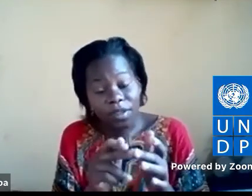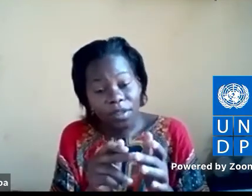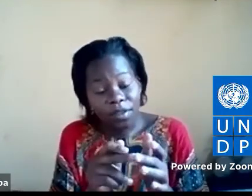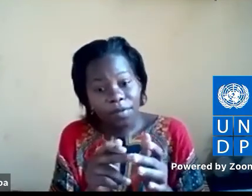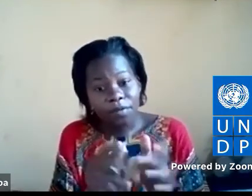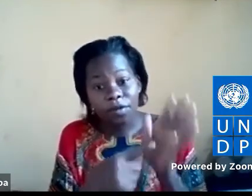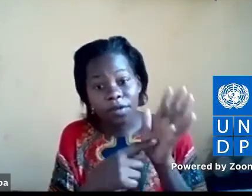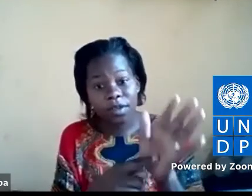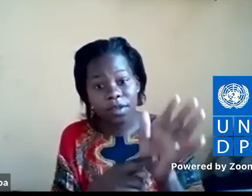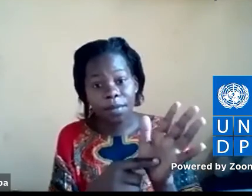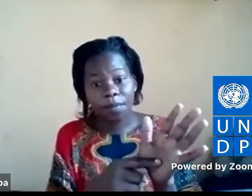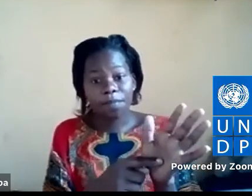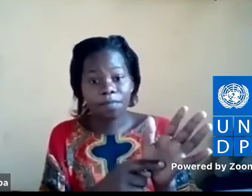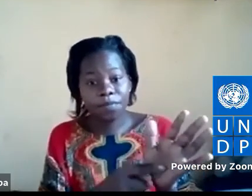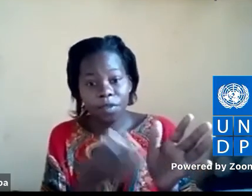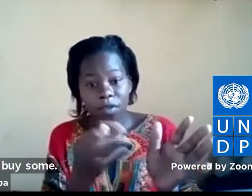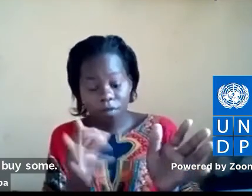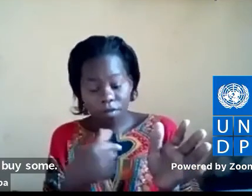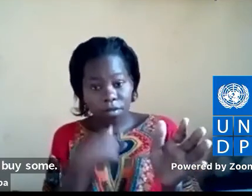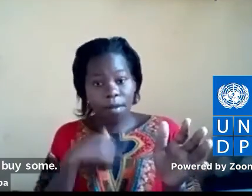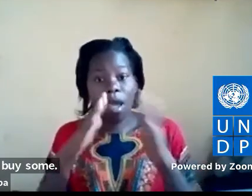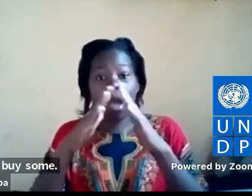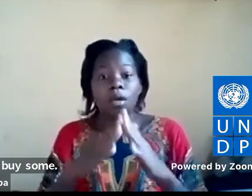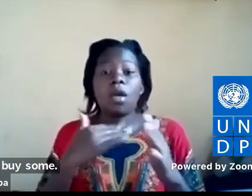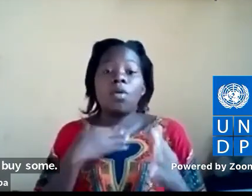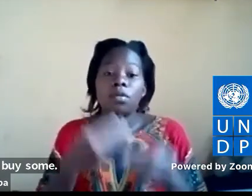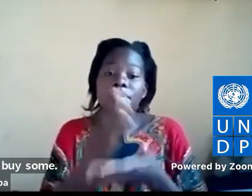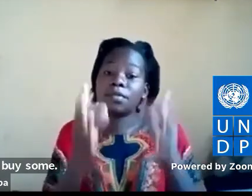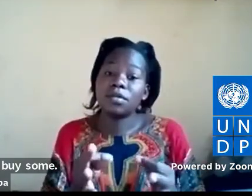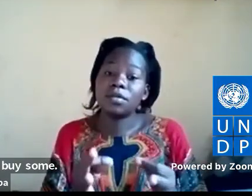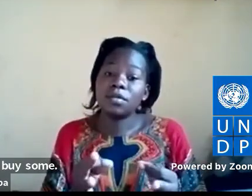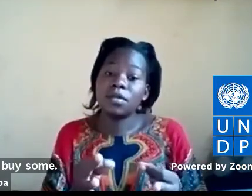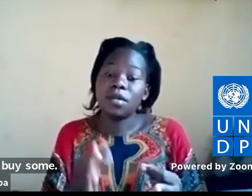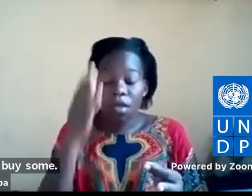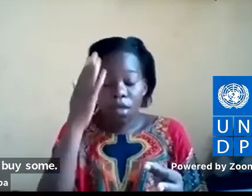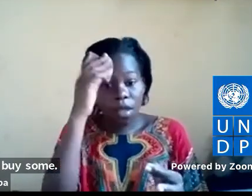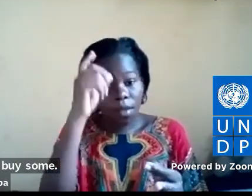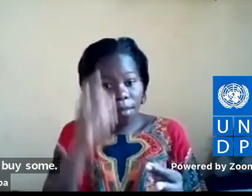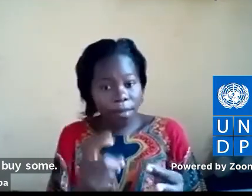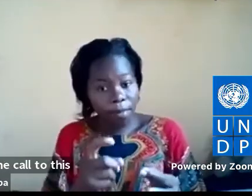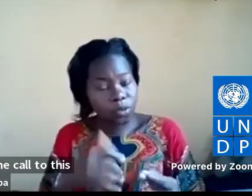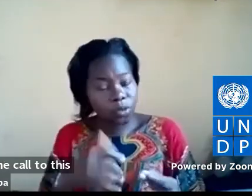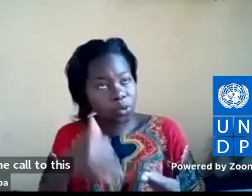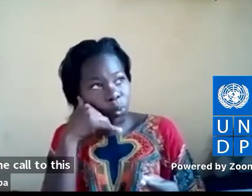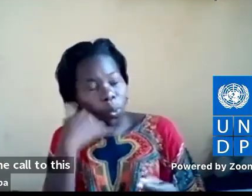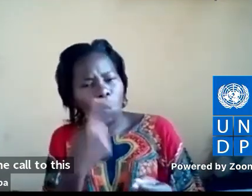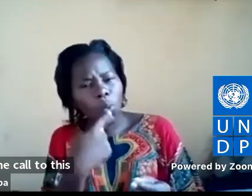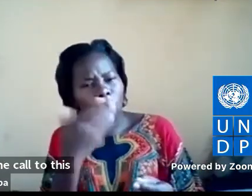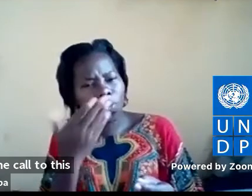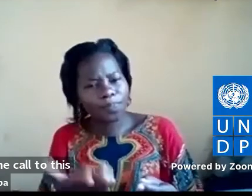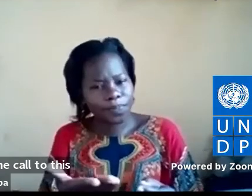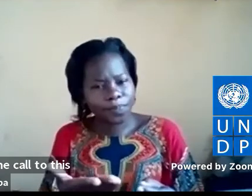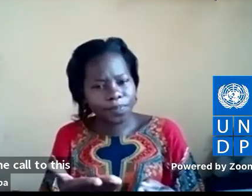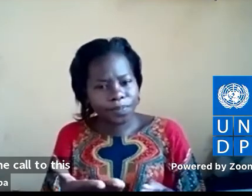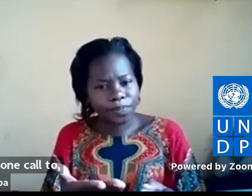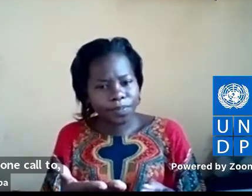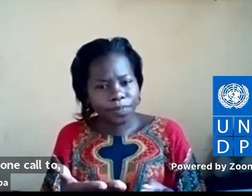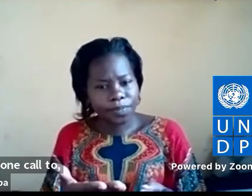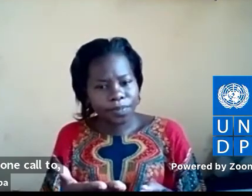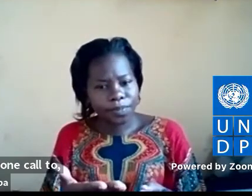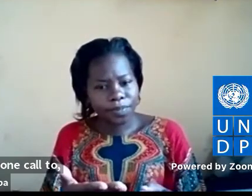buy something, I would have to know someone to make a phone call to. There's literally no online market